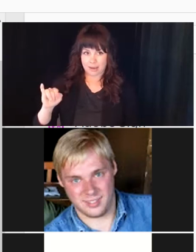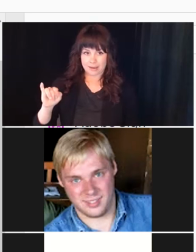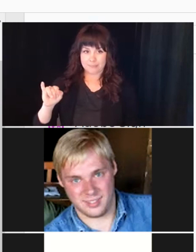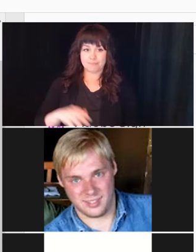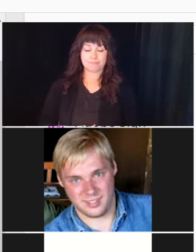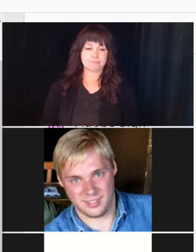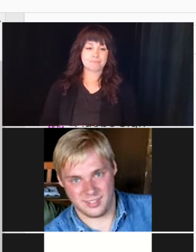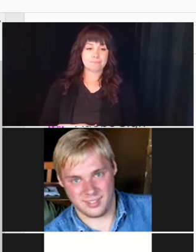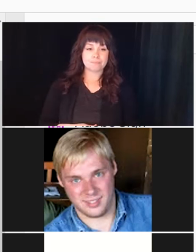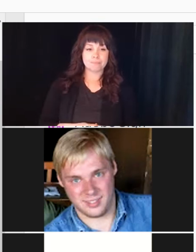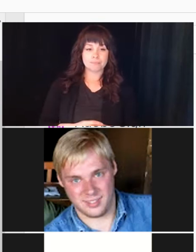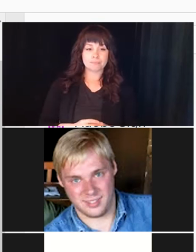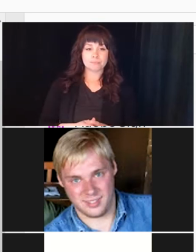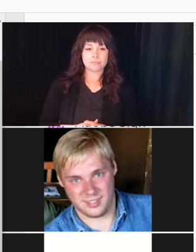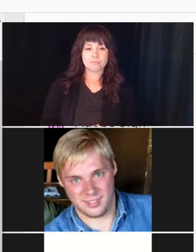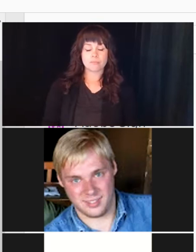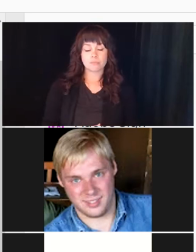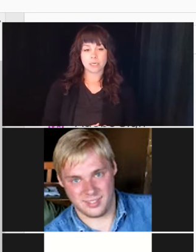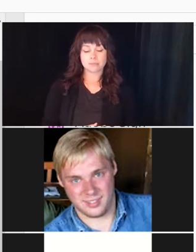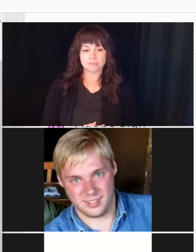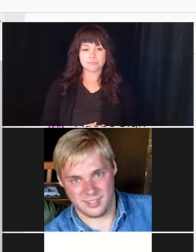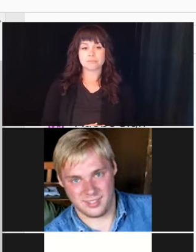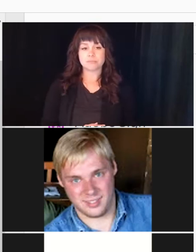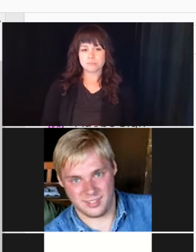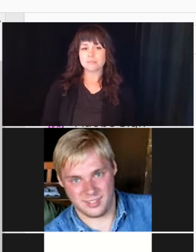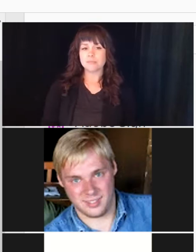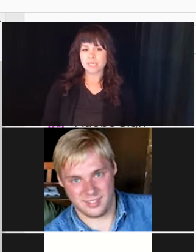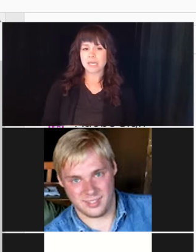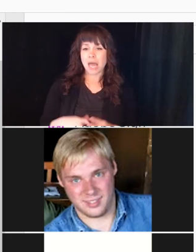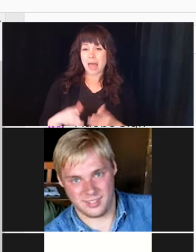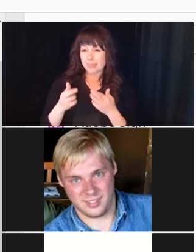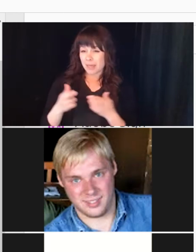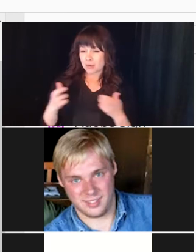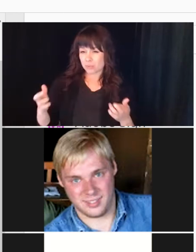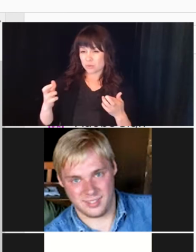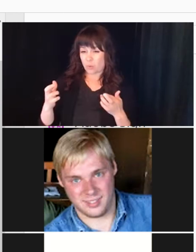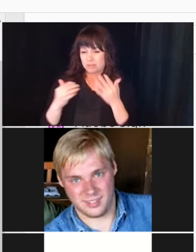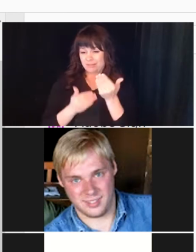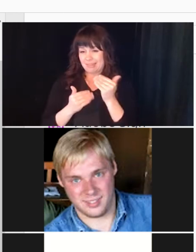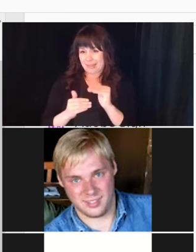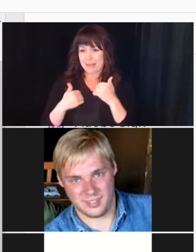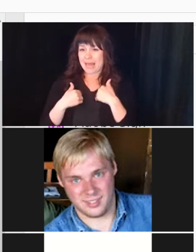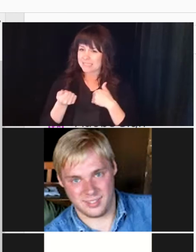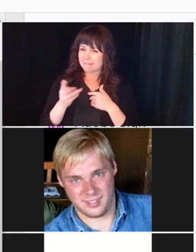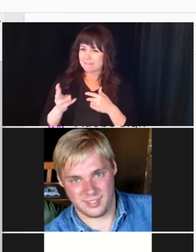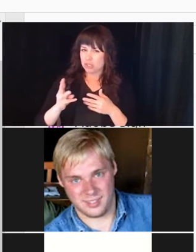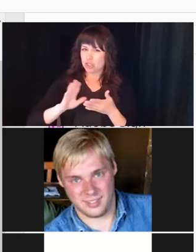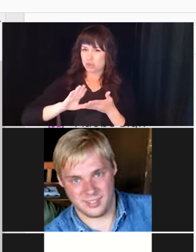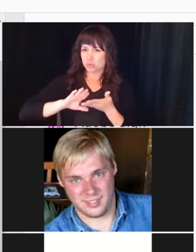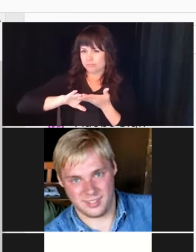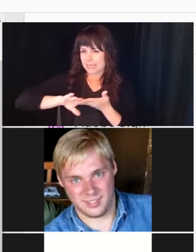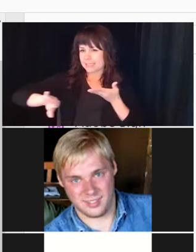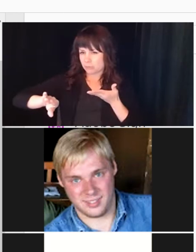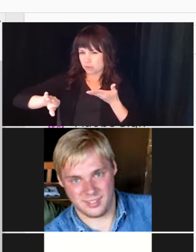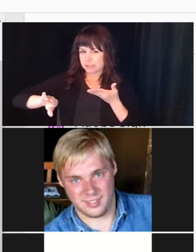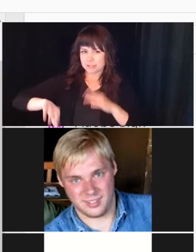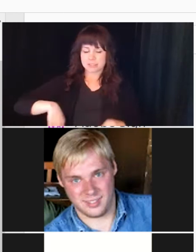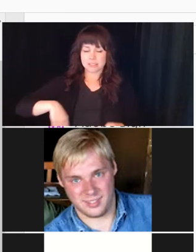And there are some exemptions to the resource limit. Social Security doesn't count everything. And when looking